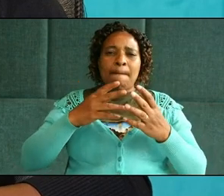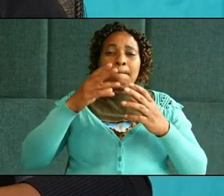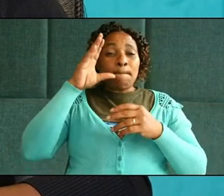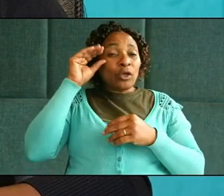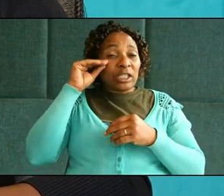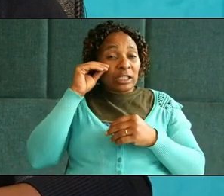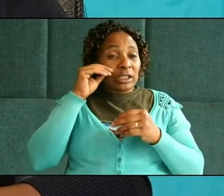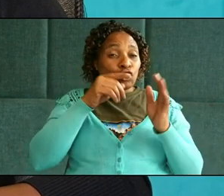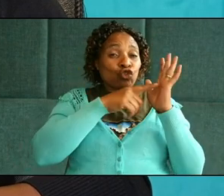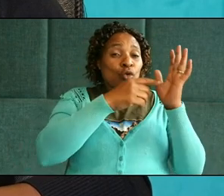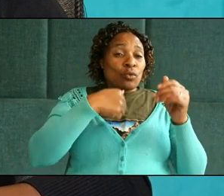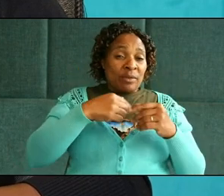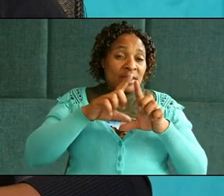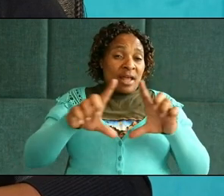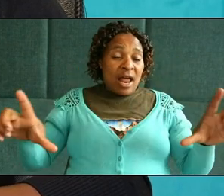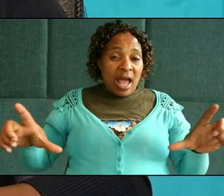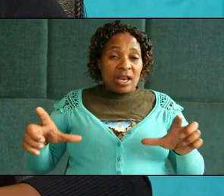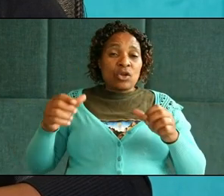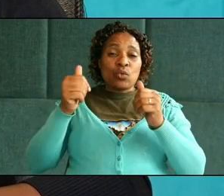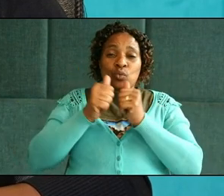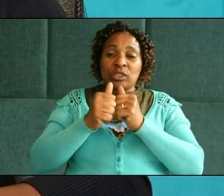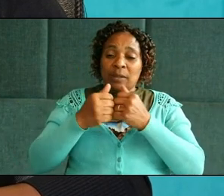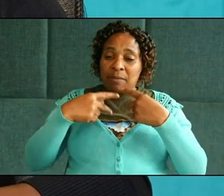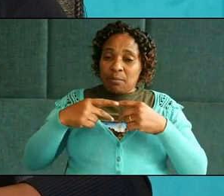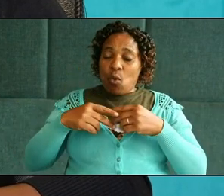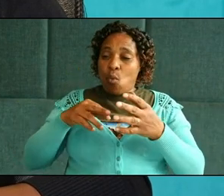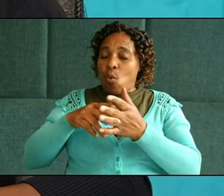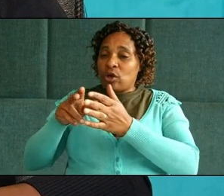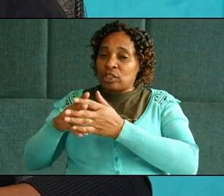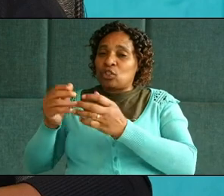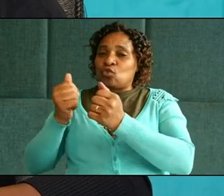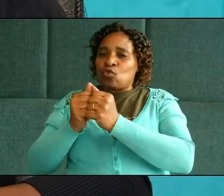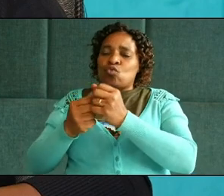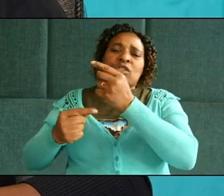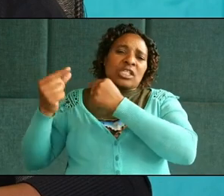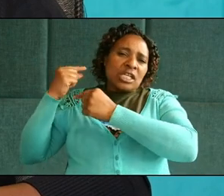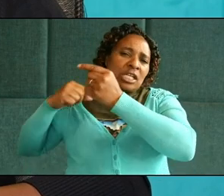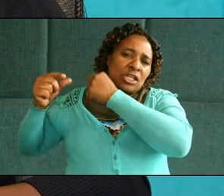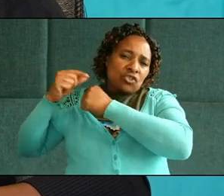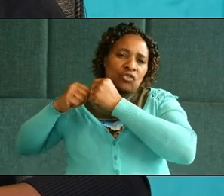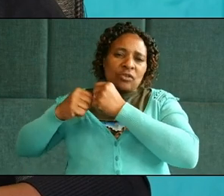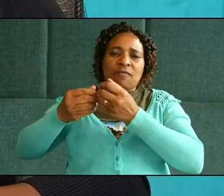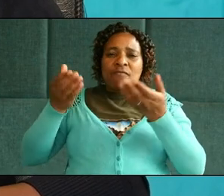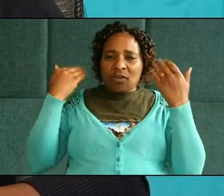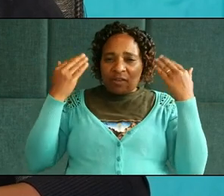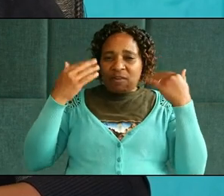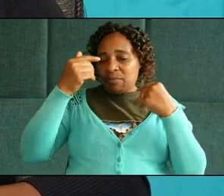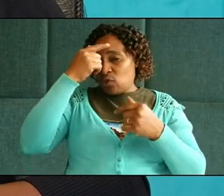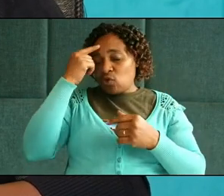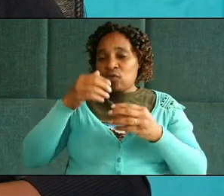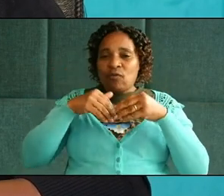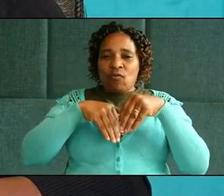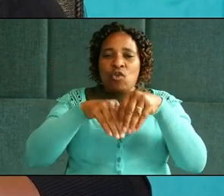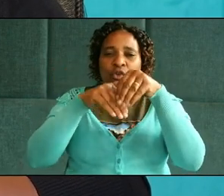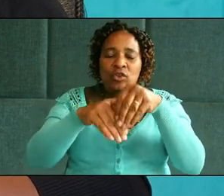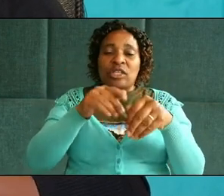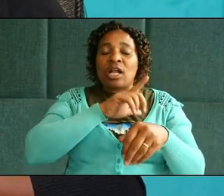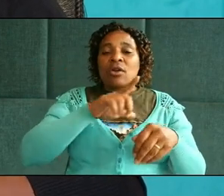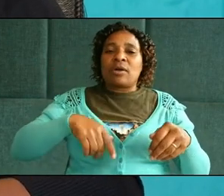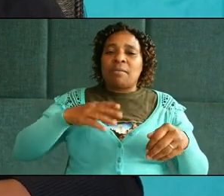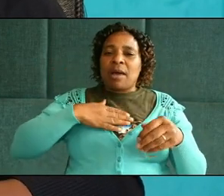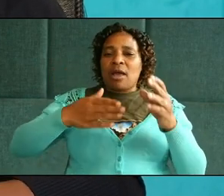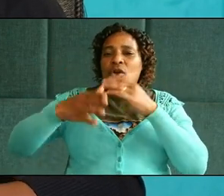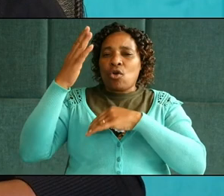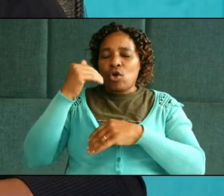which your feet have walked will be your inheritance and that of your children forever, because you have followed the Lord my God wholeheartedly.